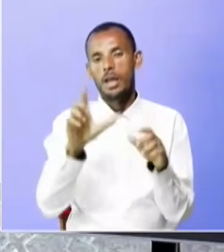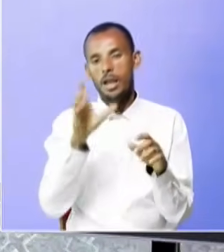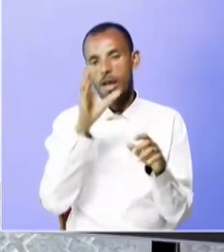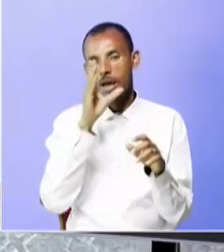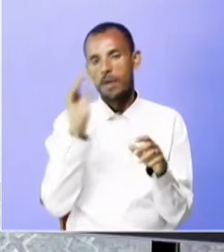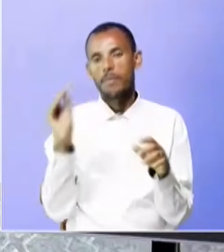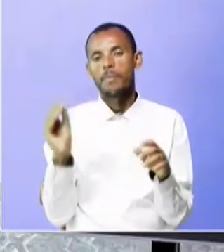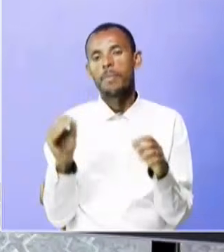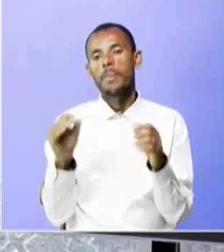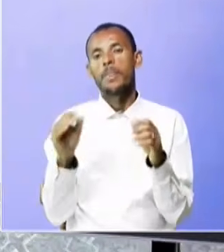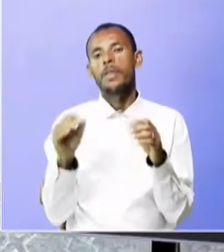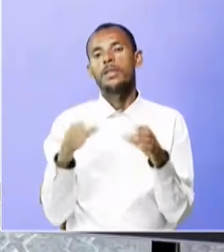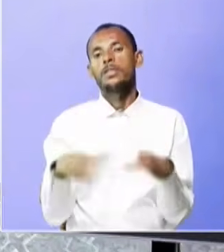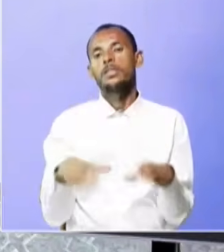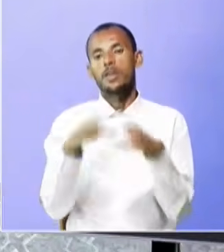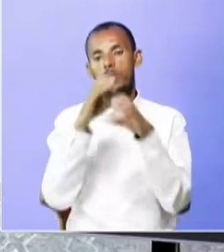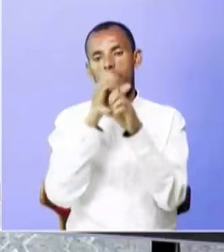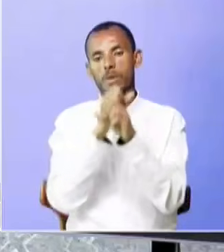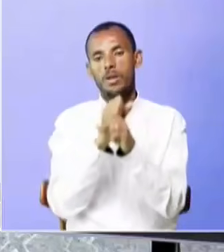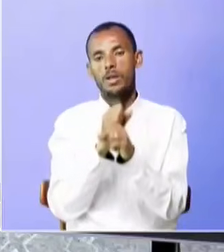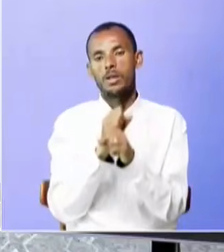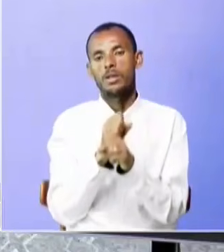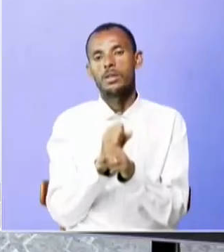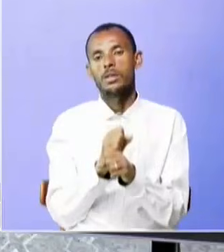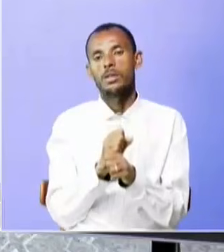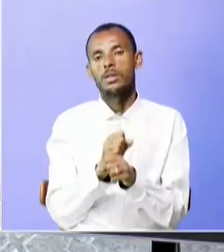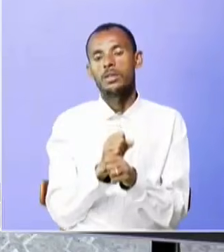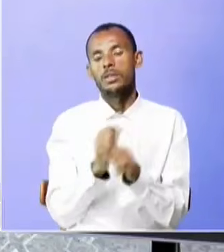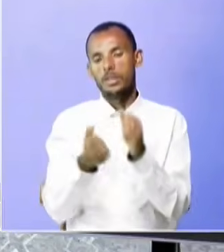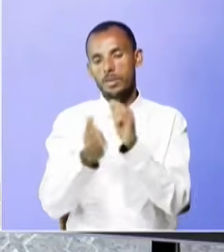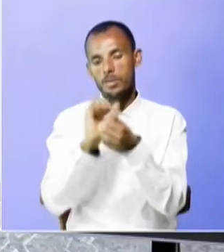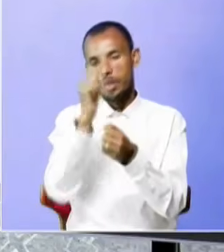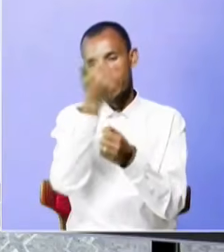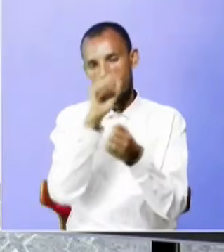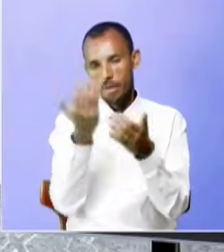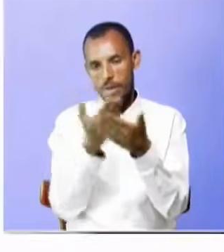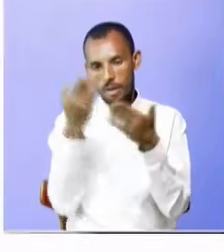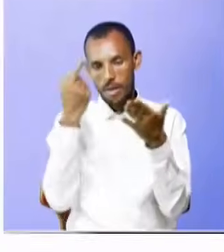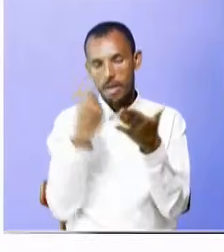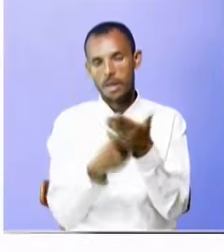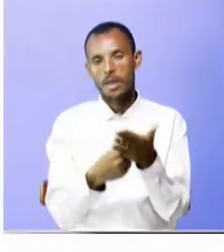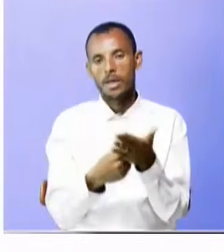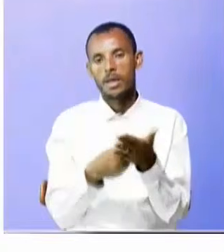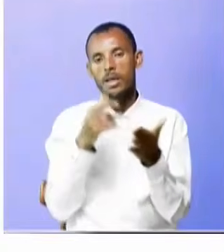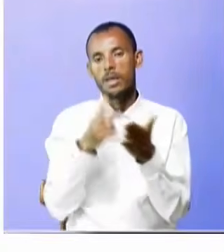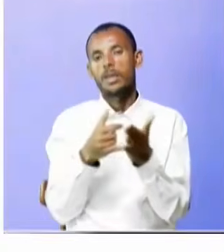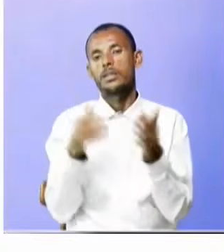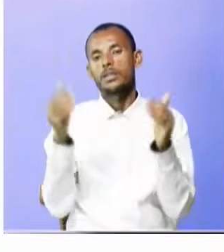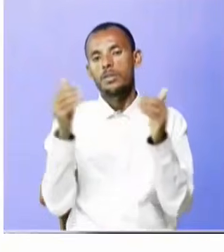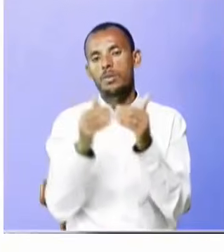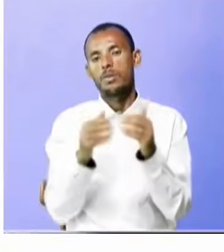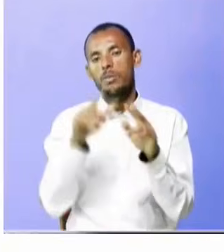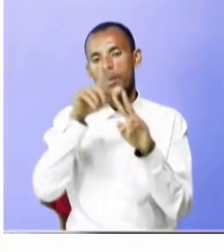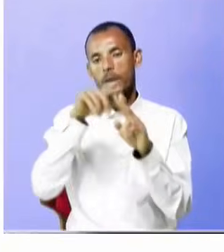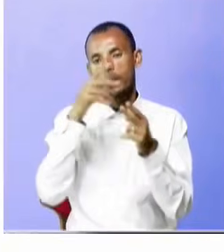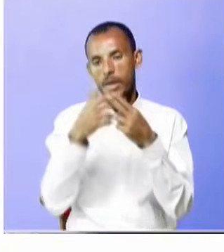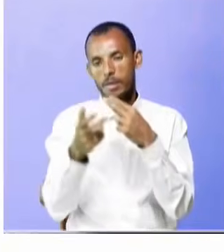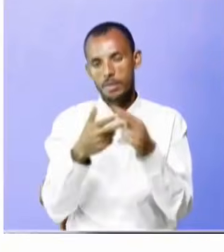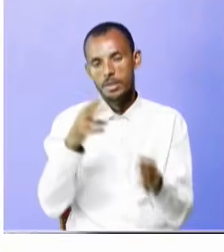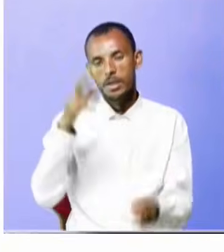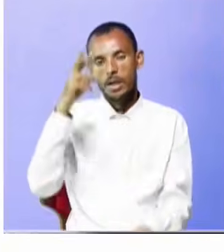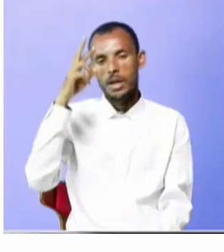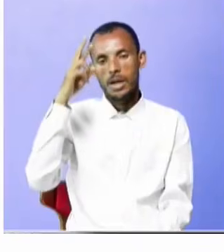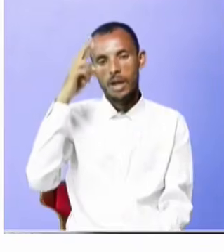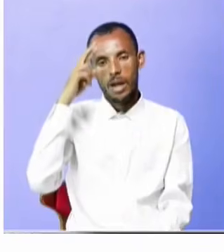area of the cone. So substitute everything here. It becomes pi times the radius